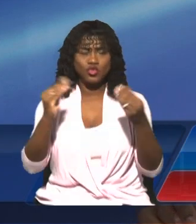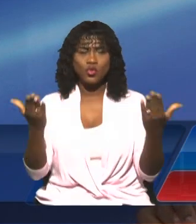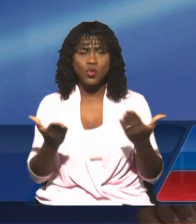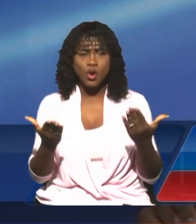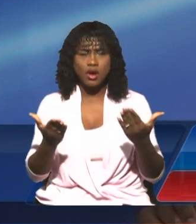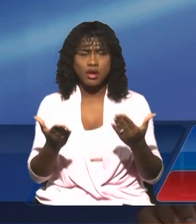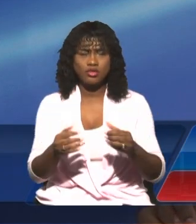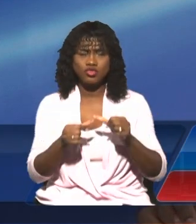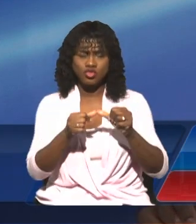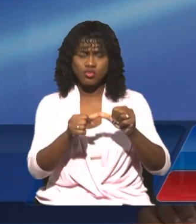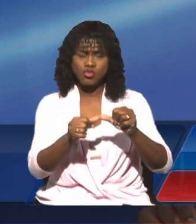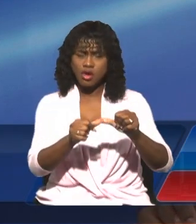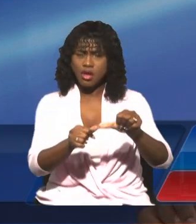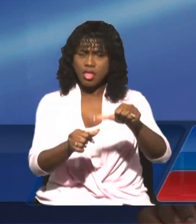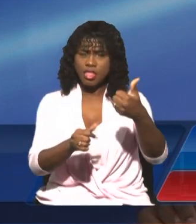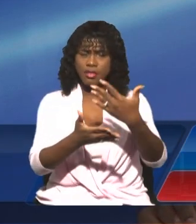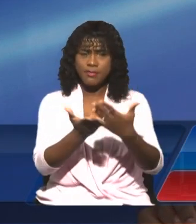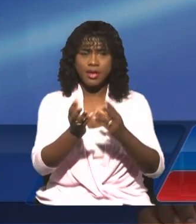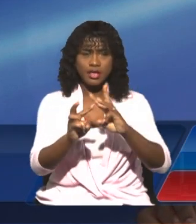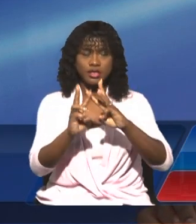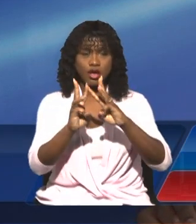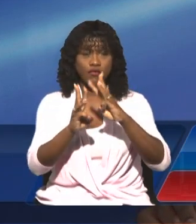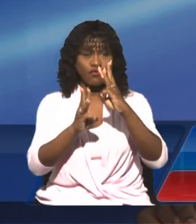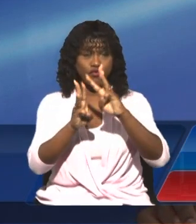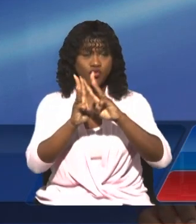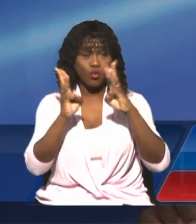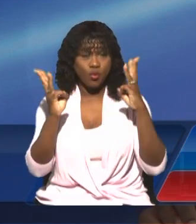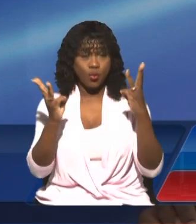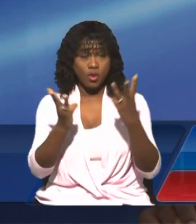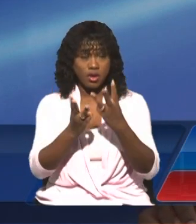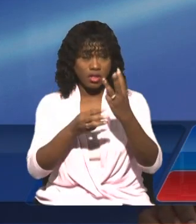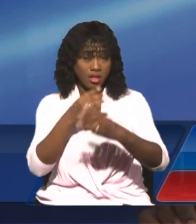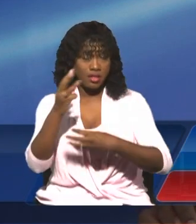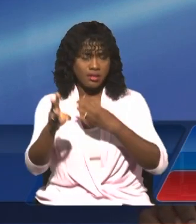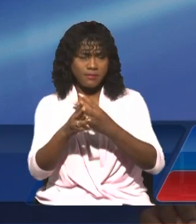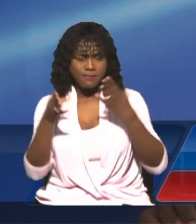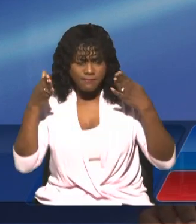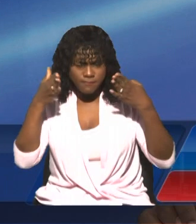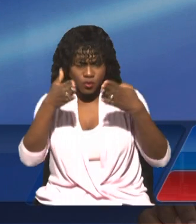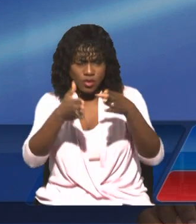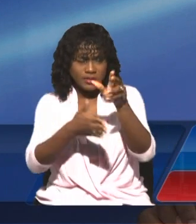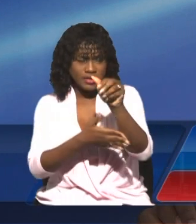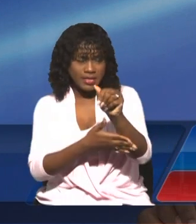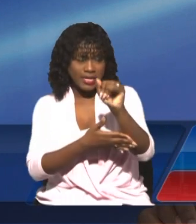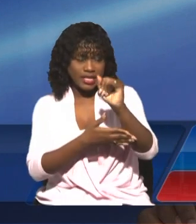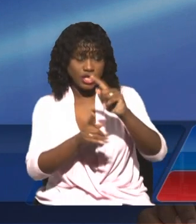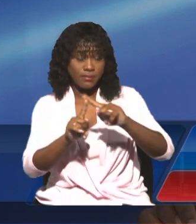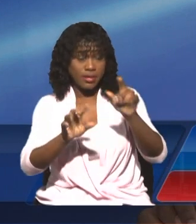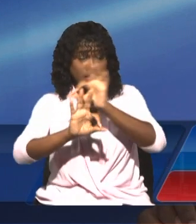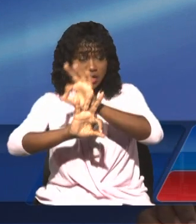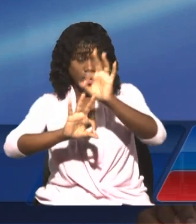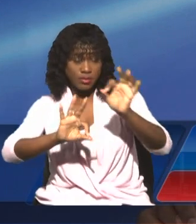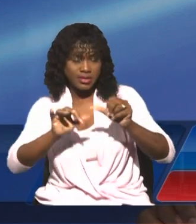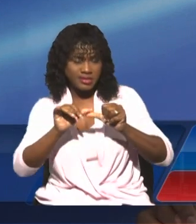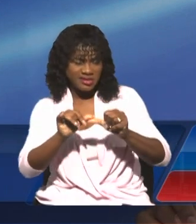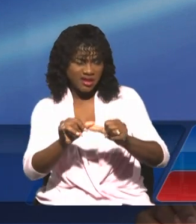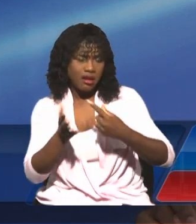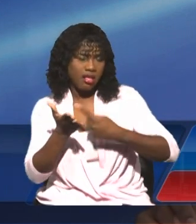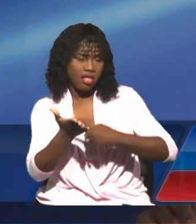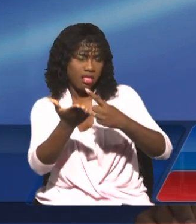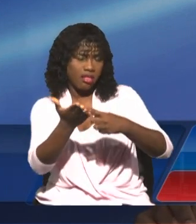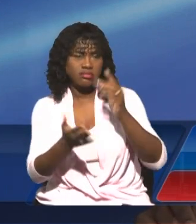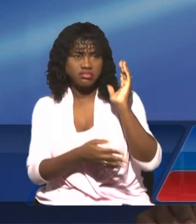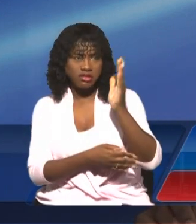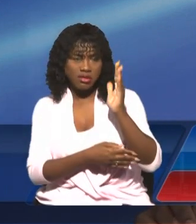While the rest of the world is investing in artificial intelligence, or AI, the Caribbean is still talking about it. This according